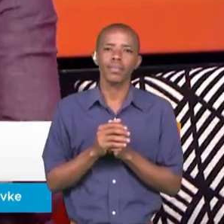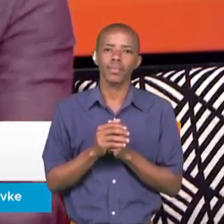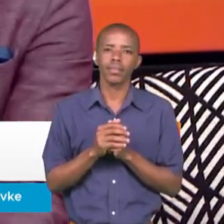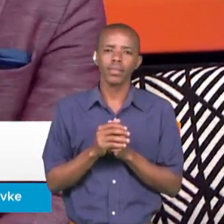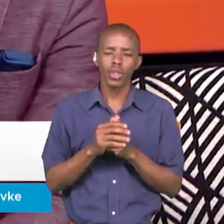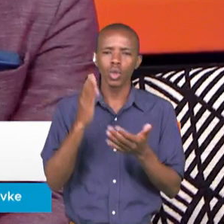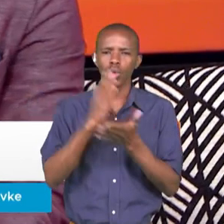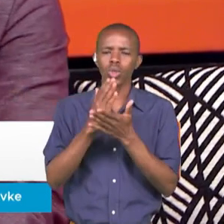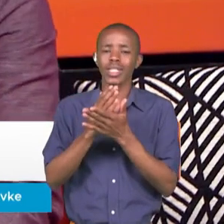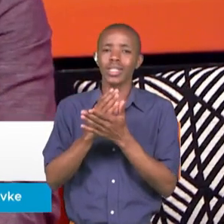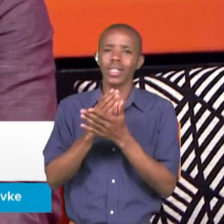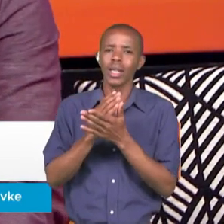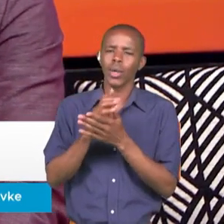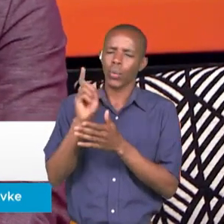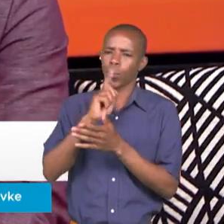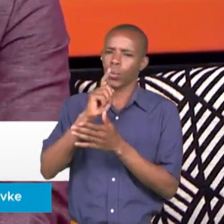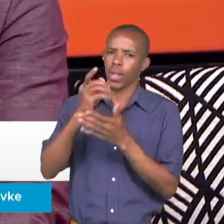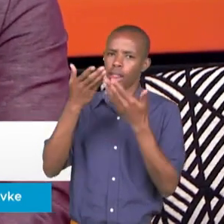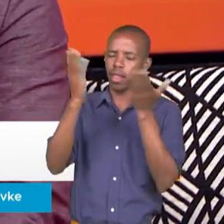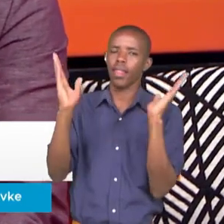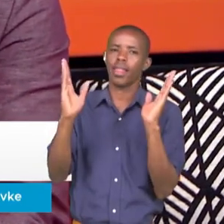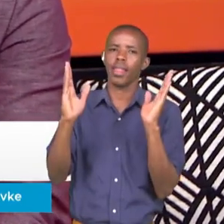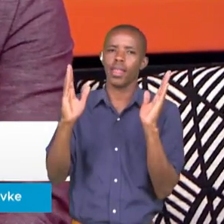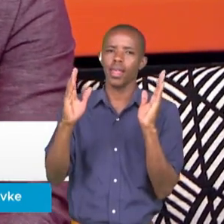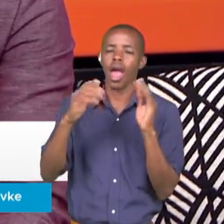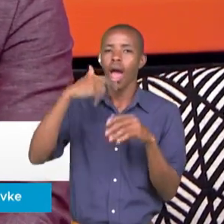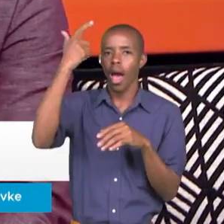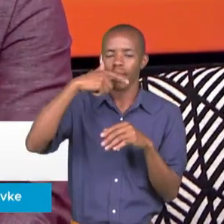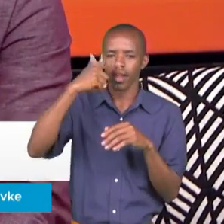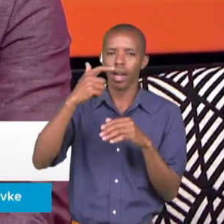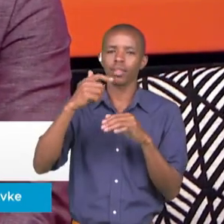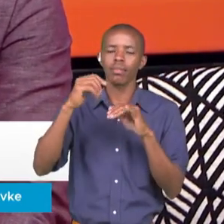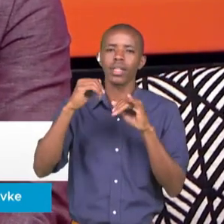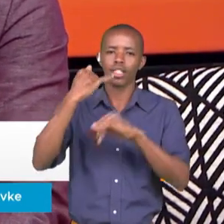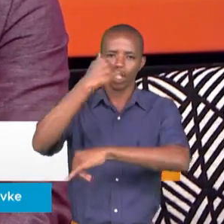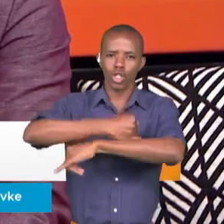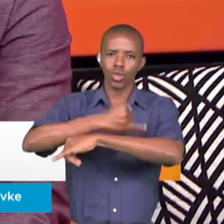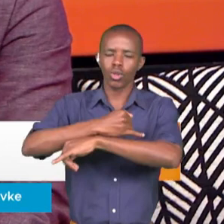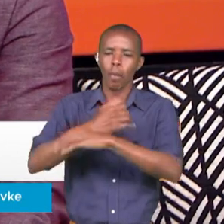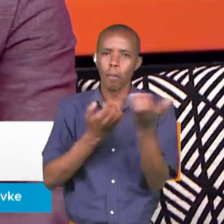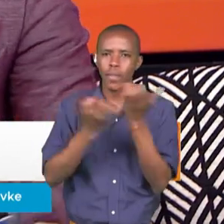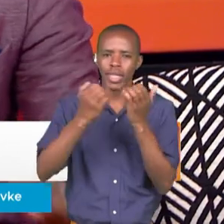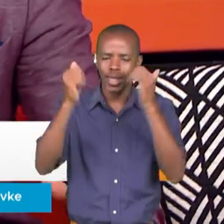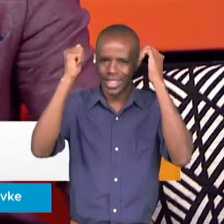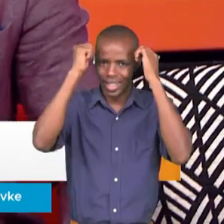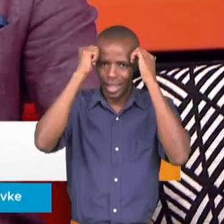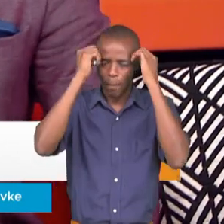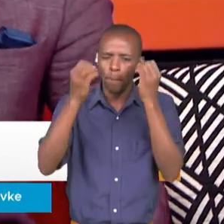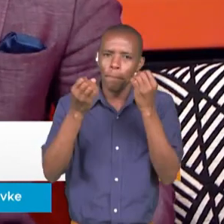It's crazy out here, I understand. But from Thika Institute of Business Studies, and trust me, we have so